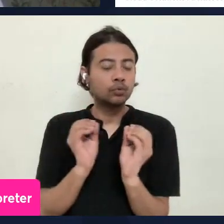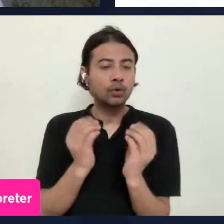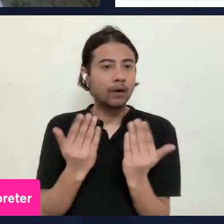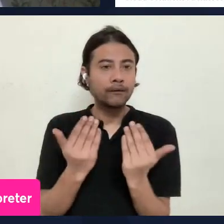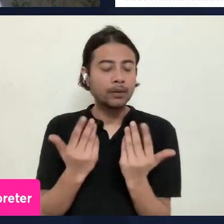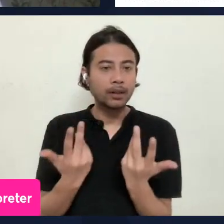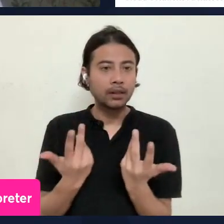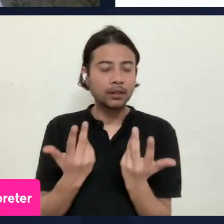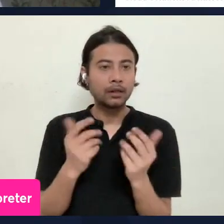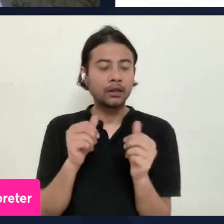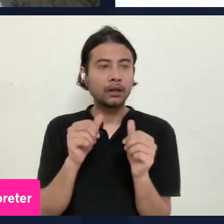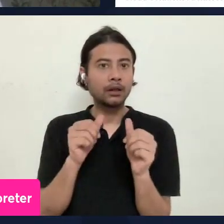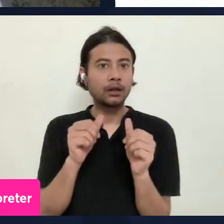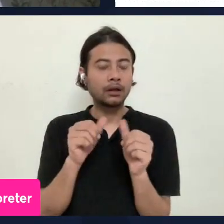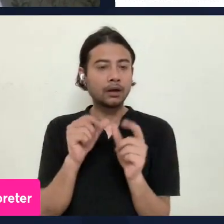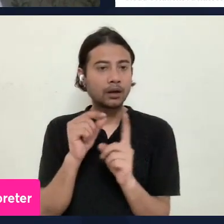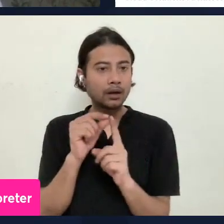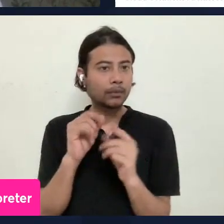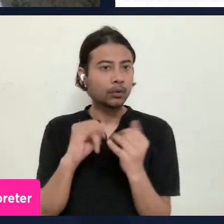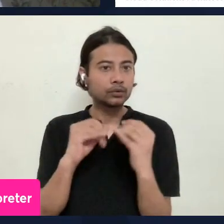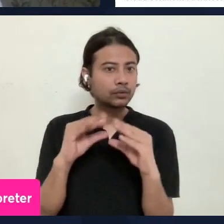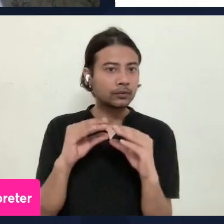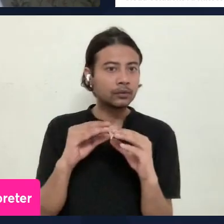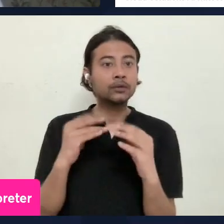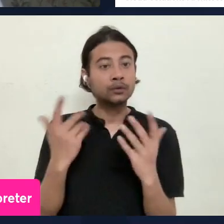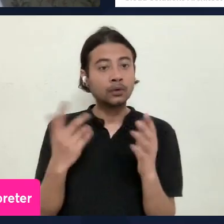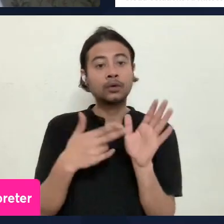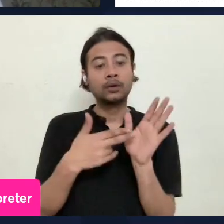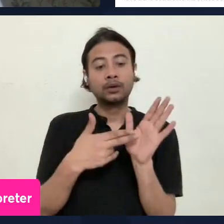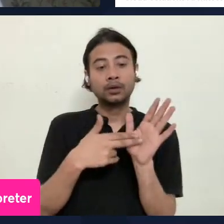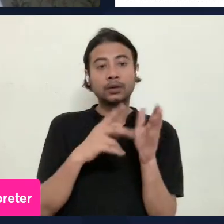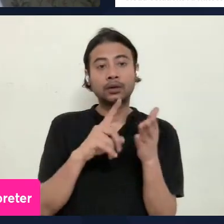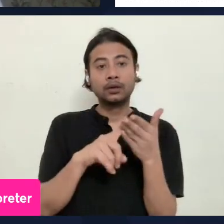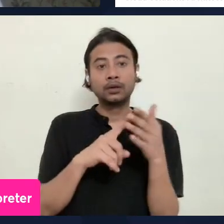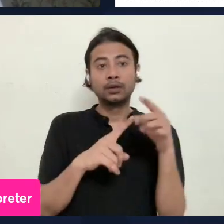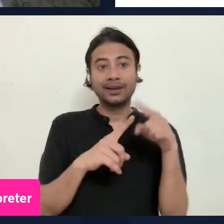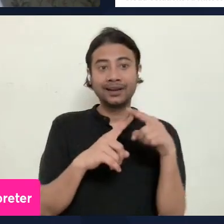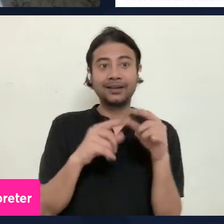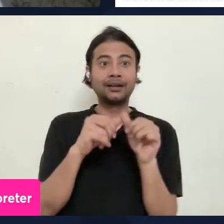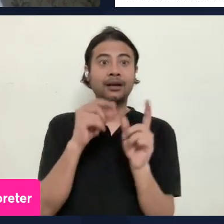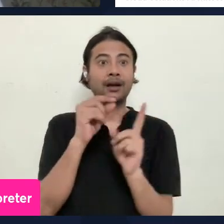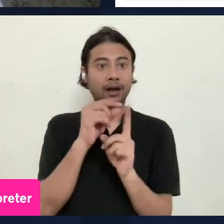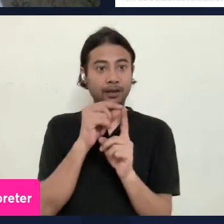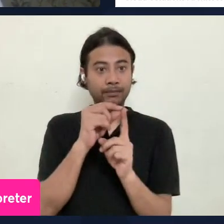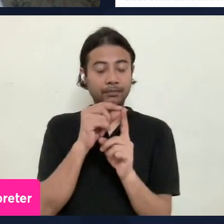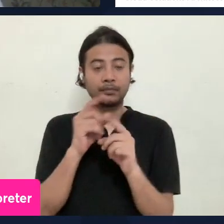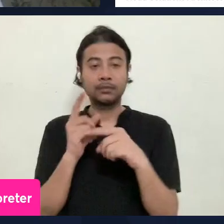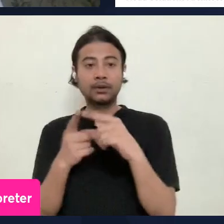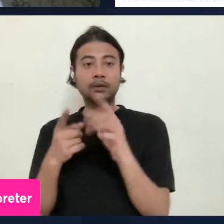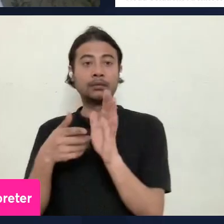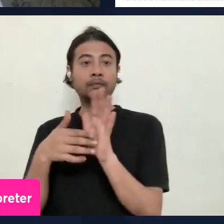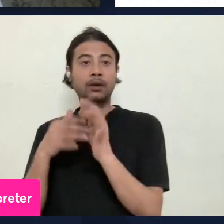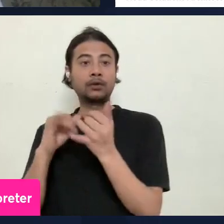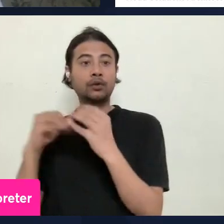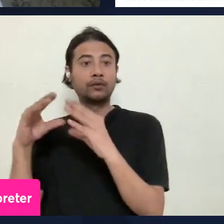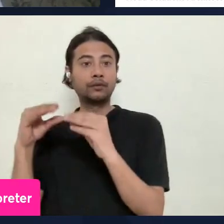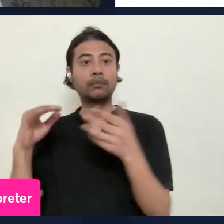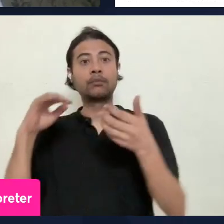Microsoft partnered with NetApp and produced the Azure service, which is now Azure NetApp Files.